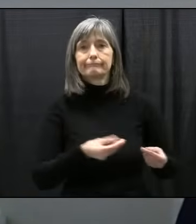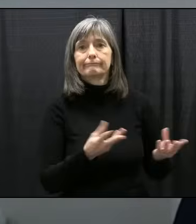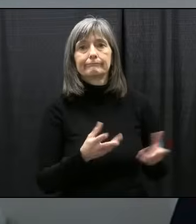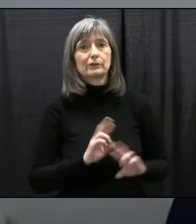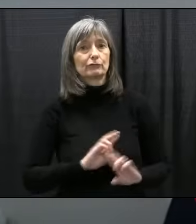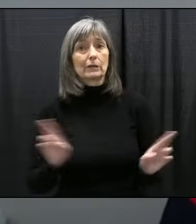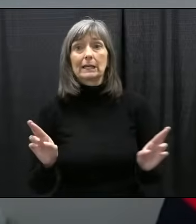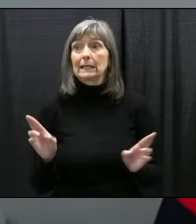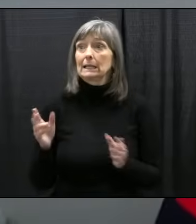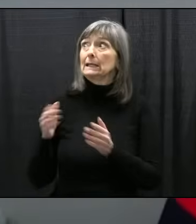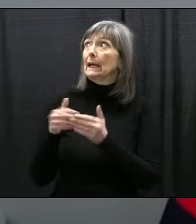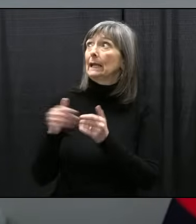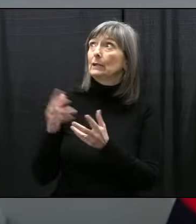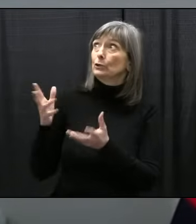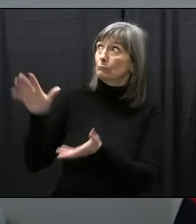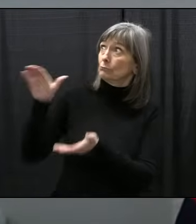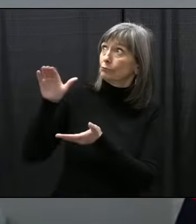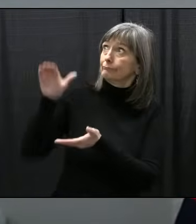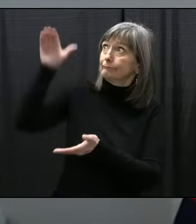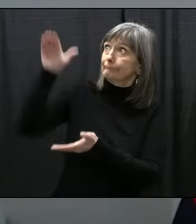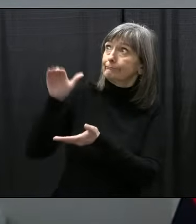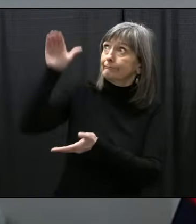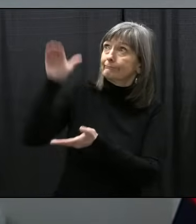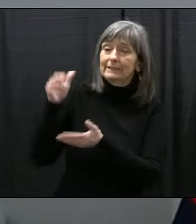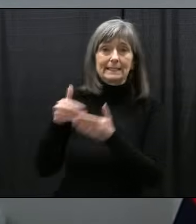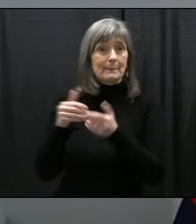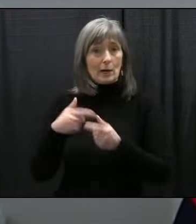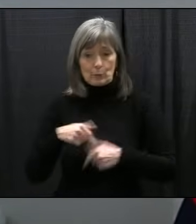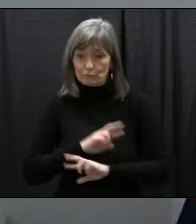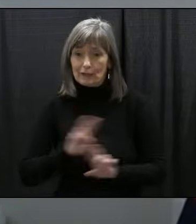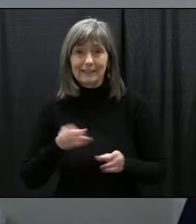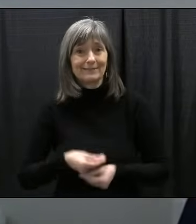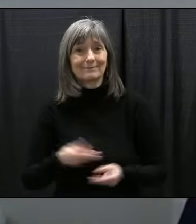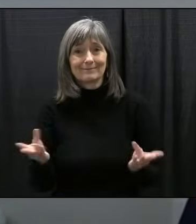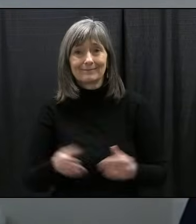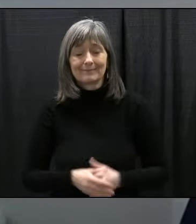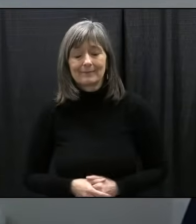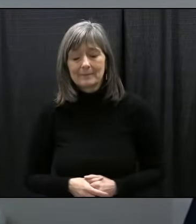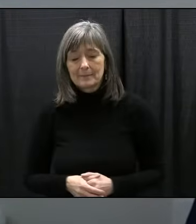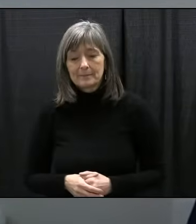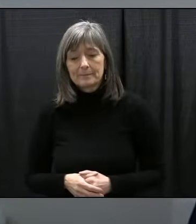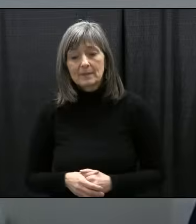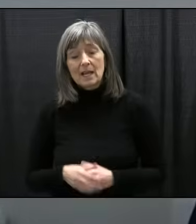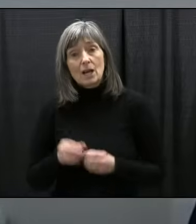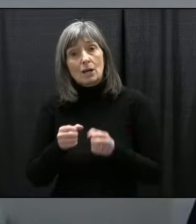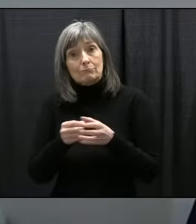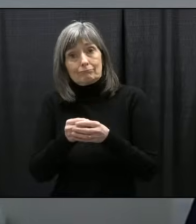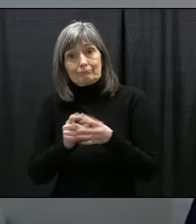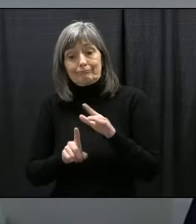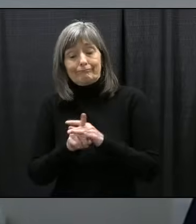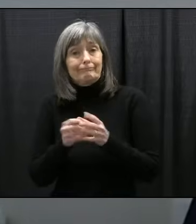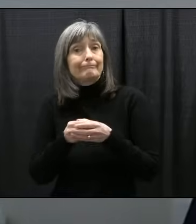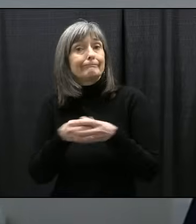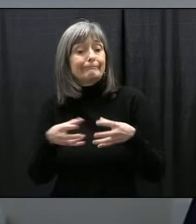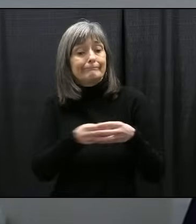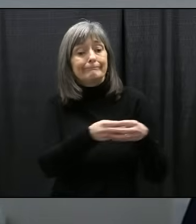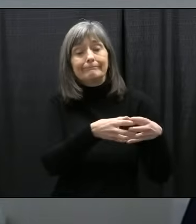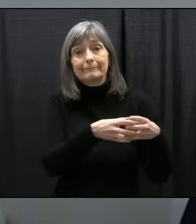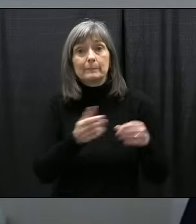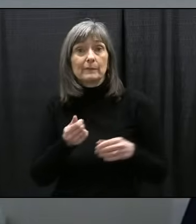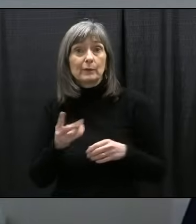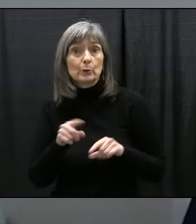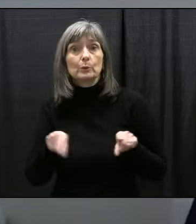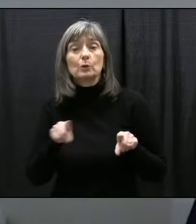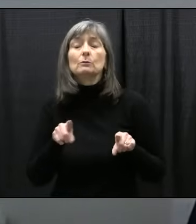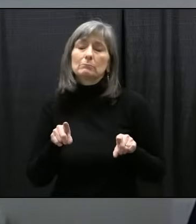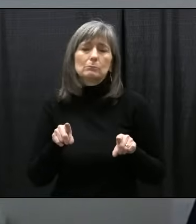take whatever the feds can fill us up with. As far as these outbreaks are concerned, we have